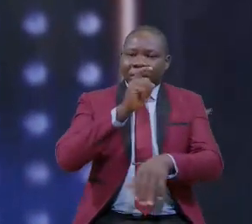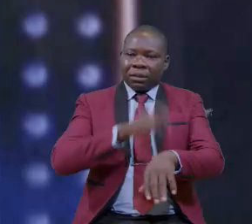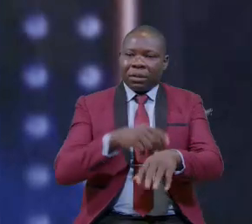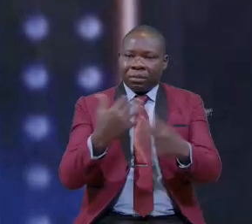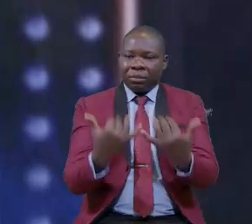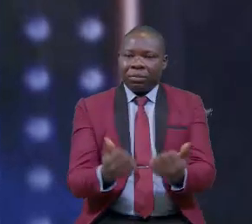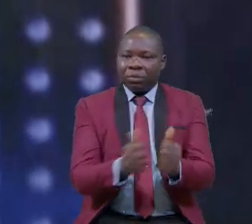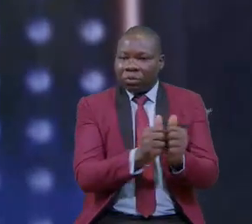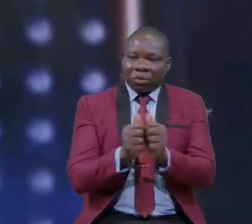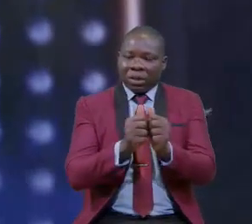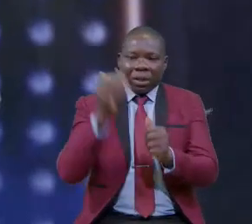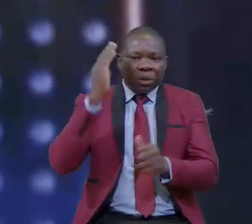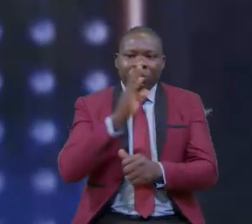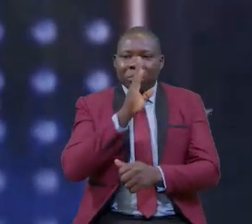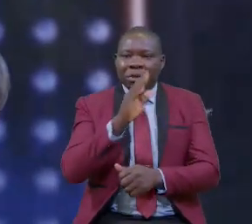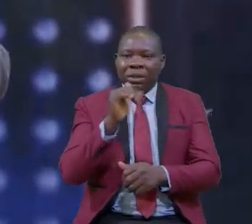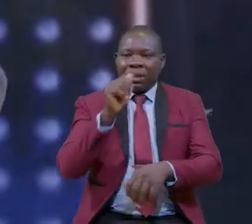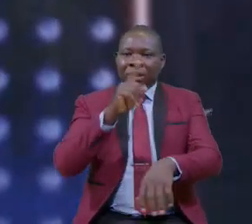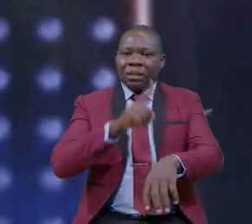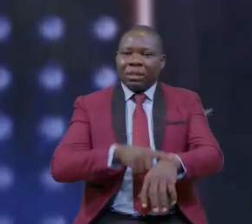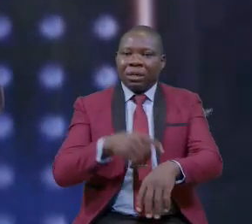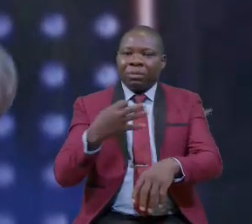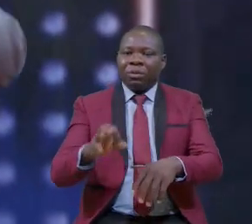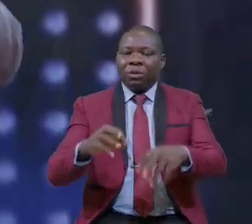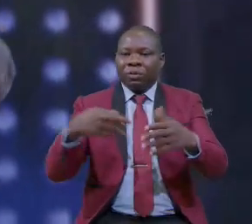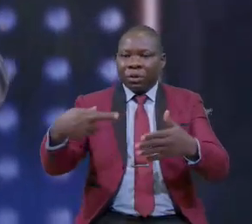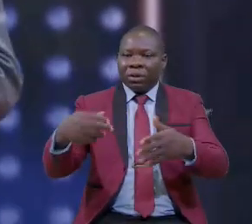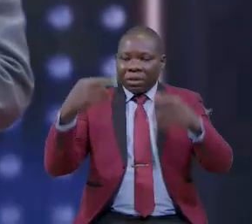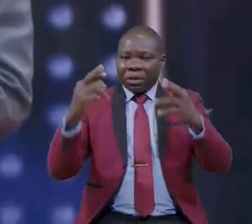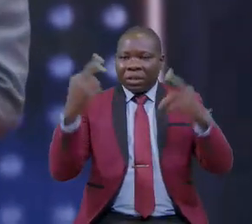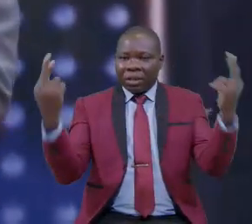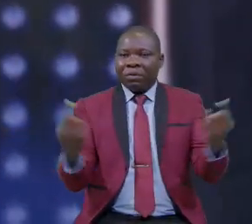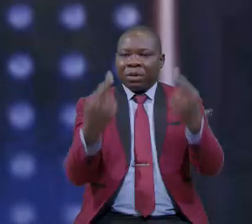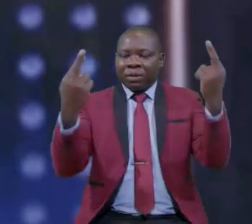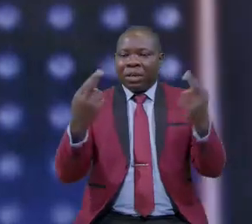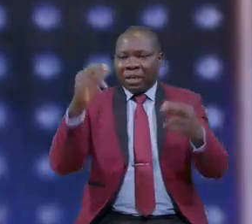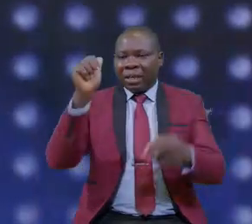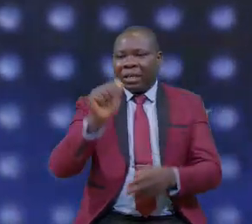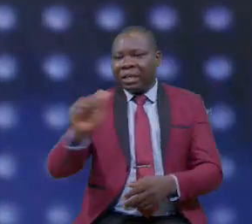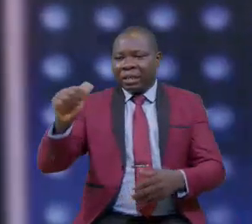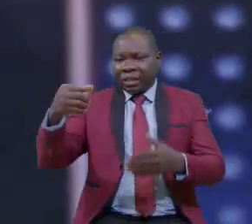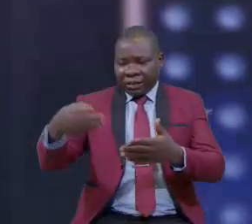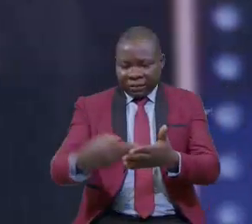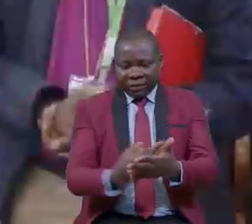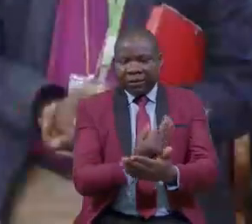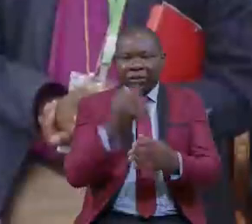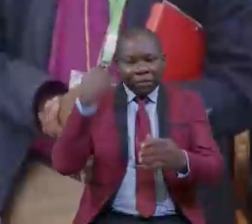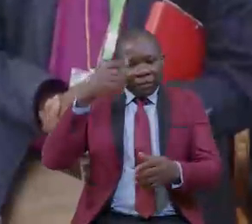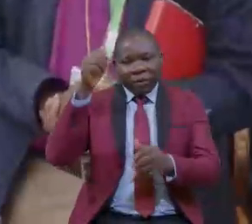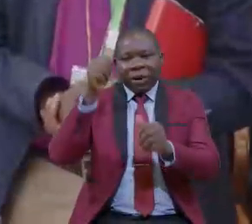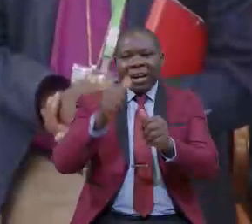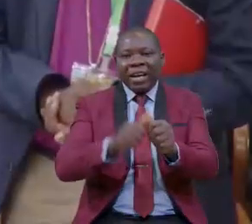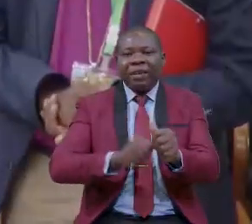renewal, of revival, of refreshing for everyone in Jesus' name. Amen.